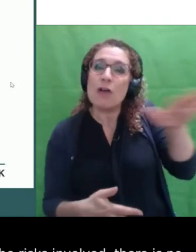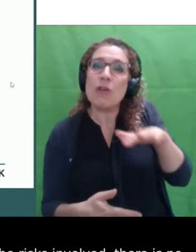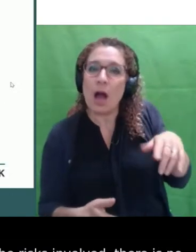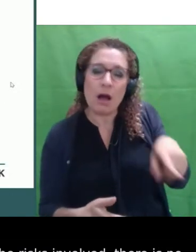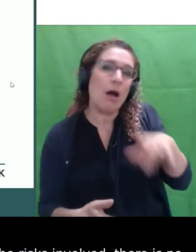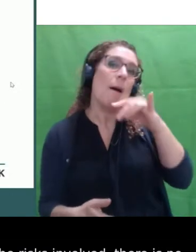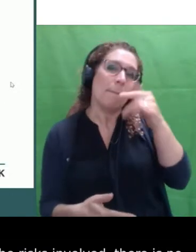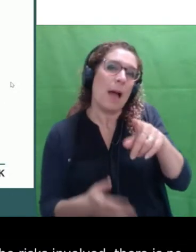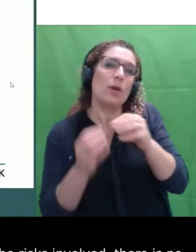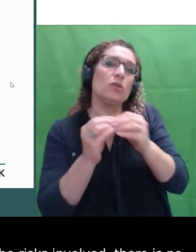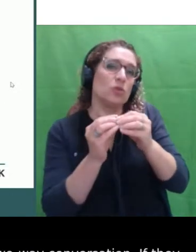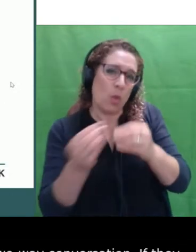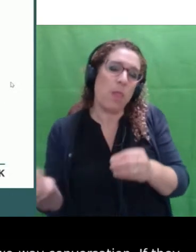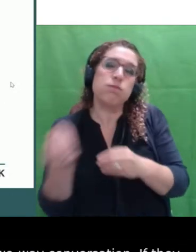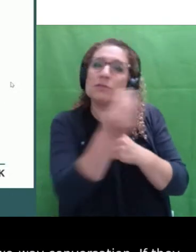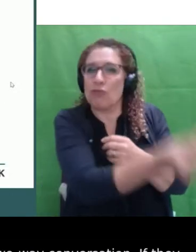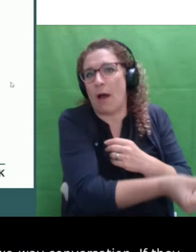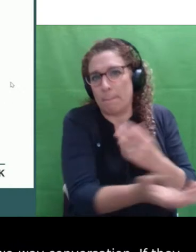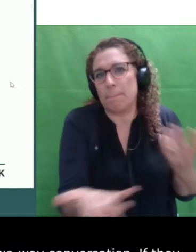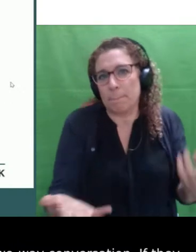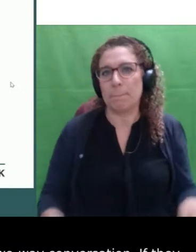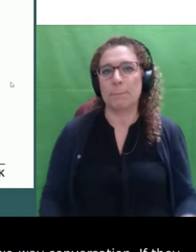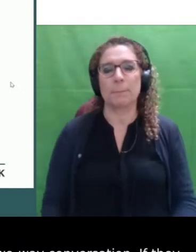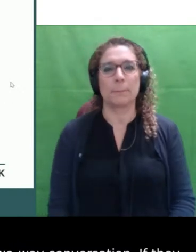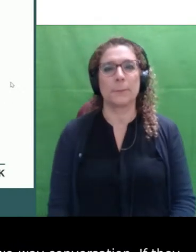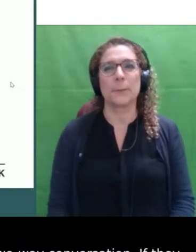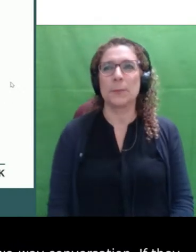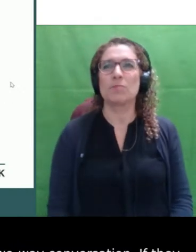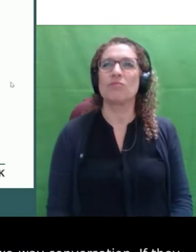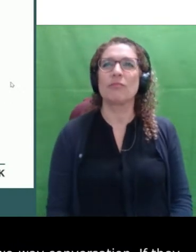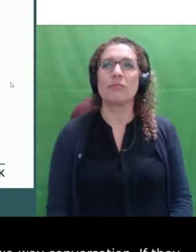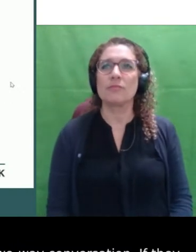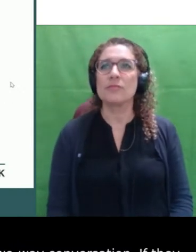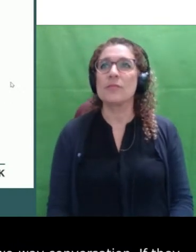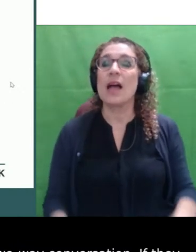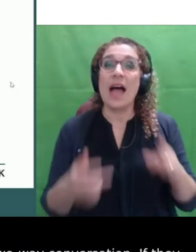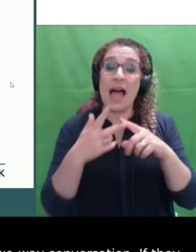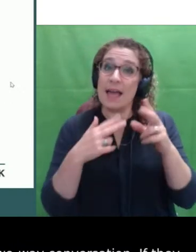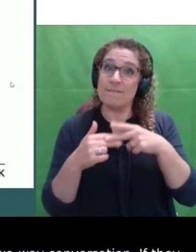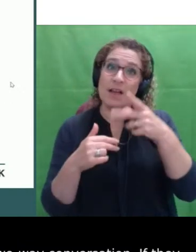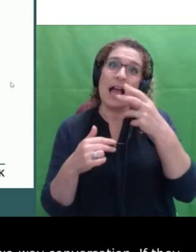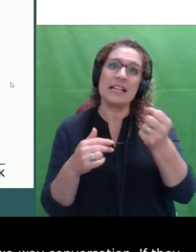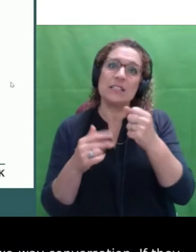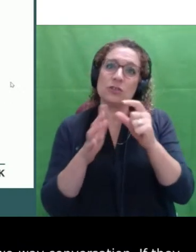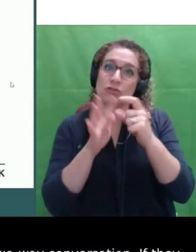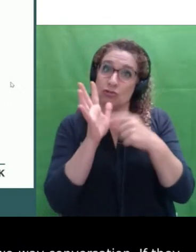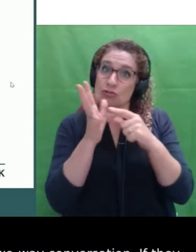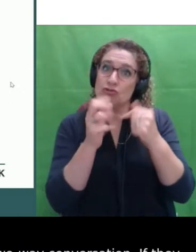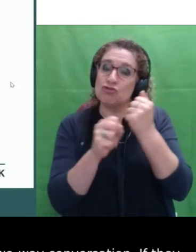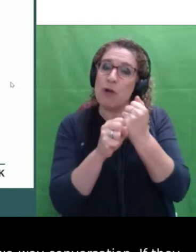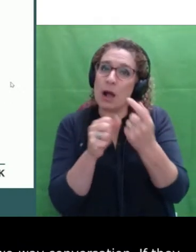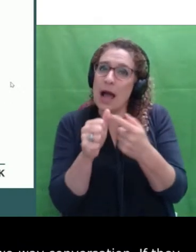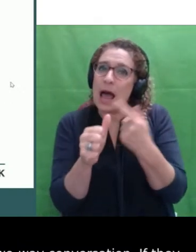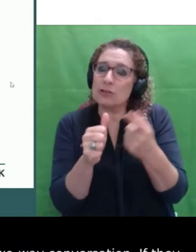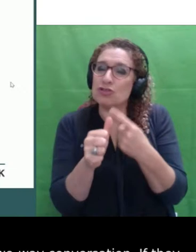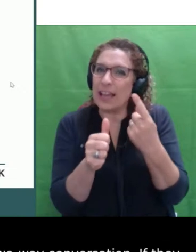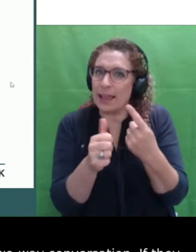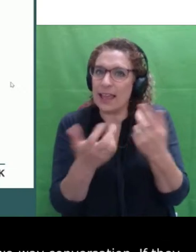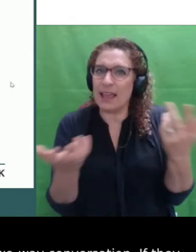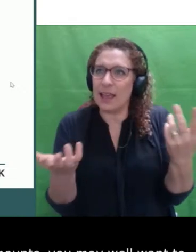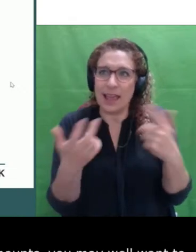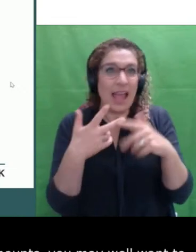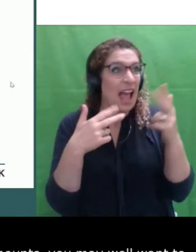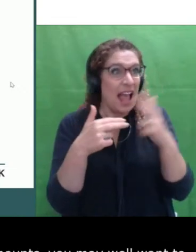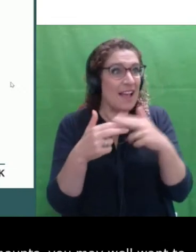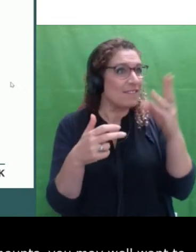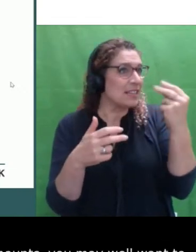prescribe it but it isn't needed if you have a drug allergy just very briefly if you think about it sensibly even if someone's had a